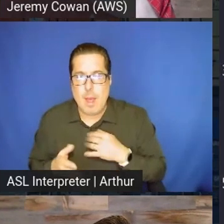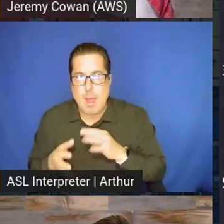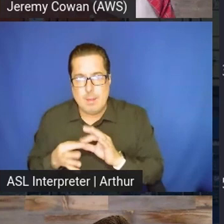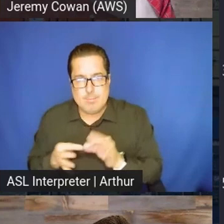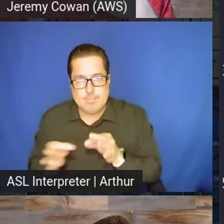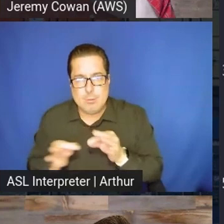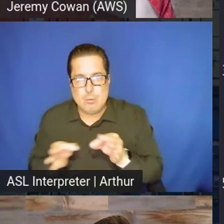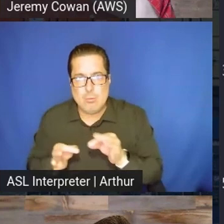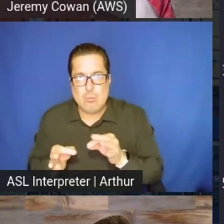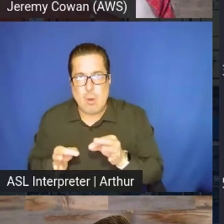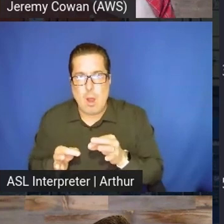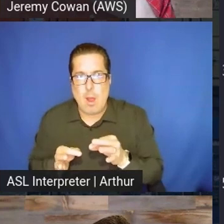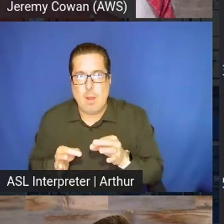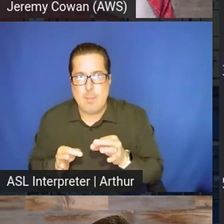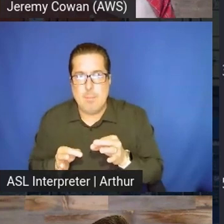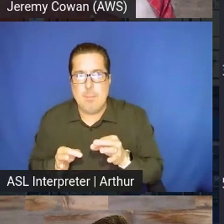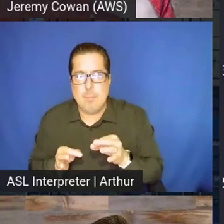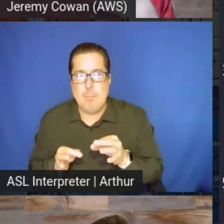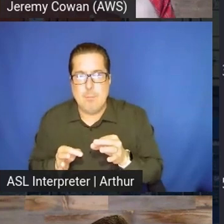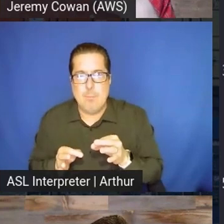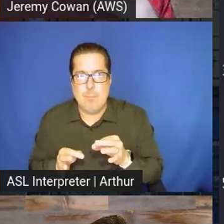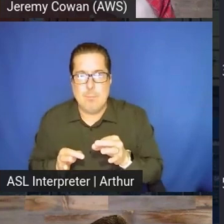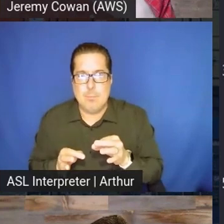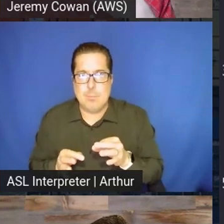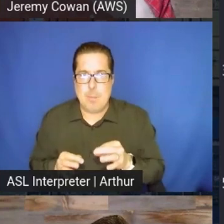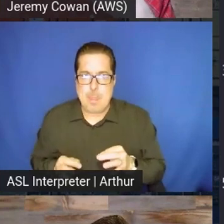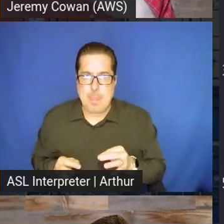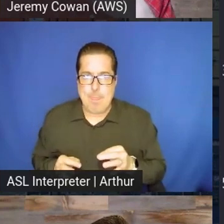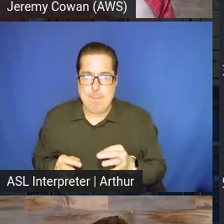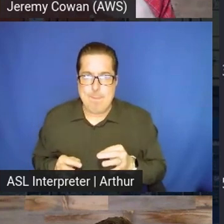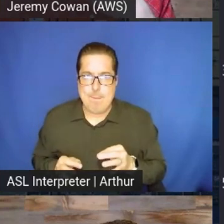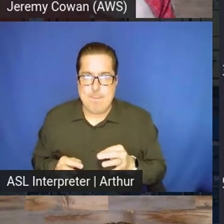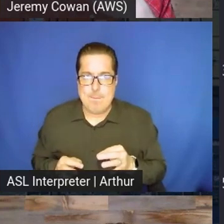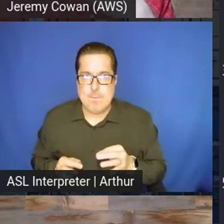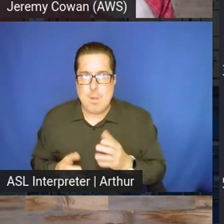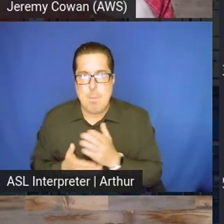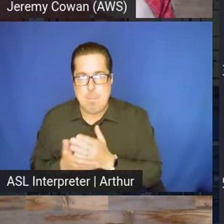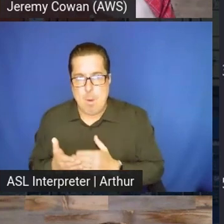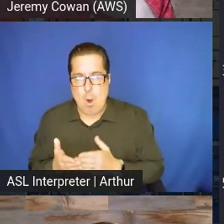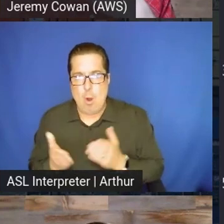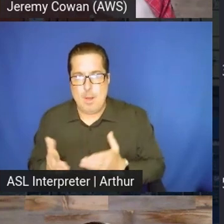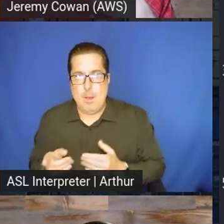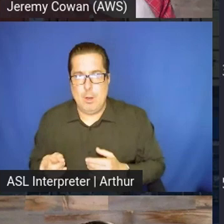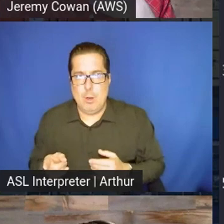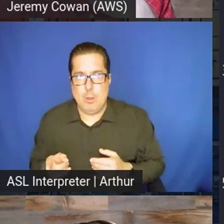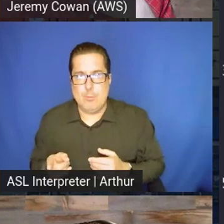pod or get a, let me describe a pod.